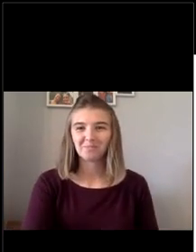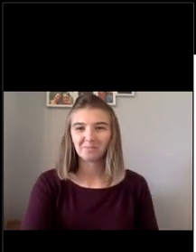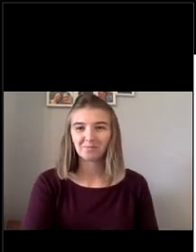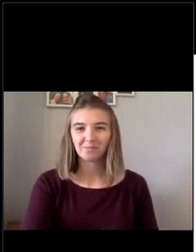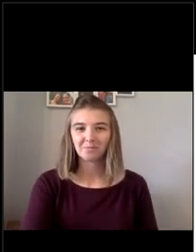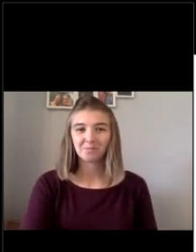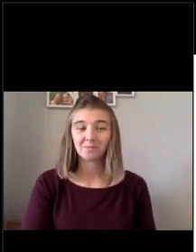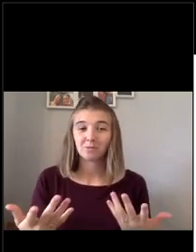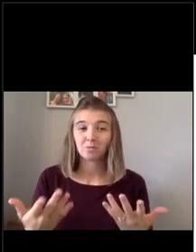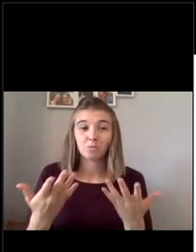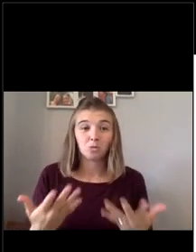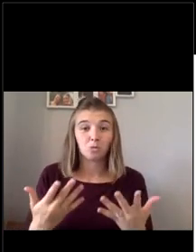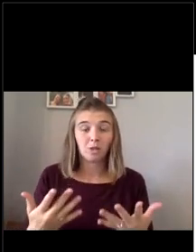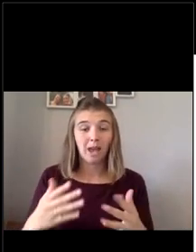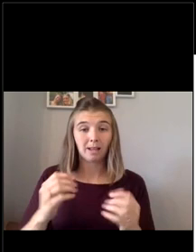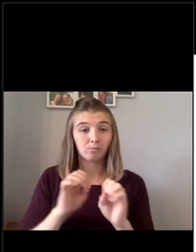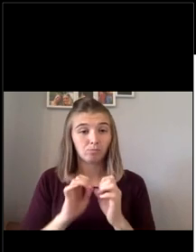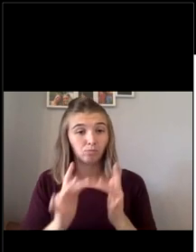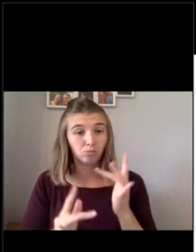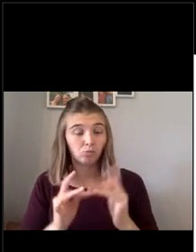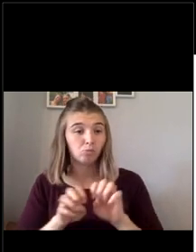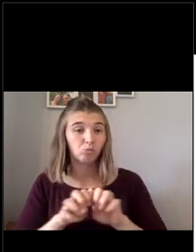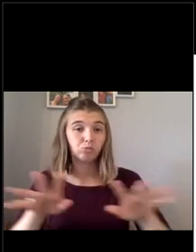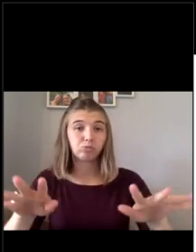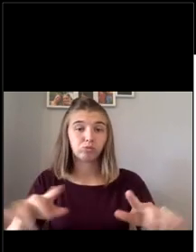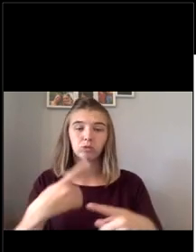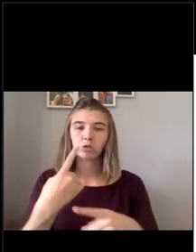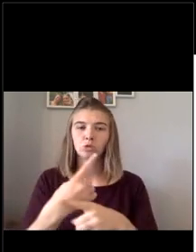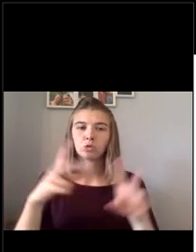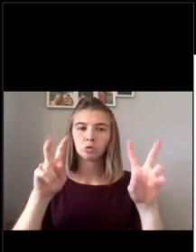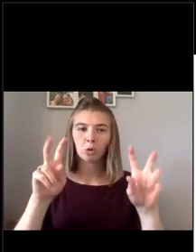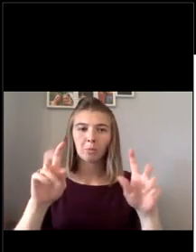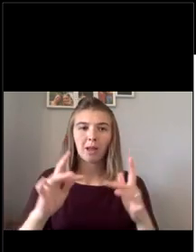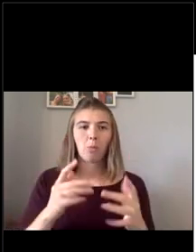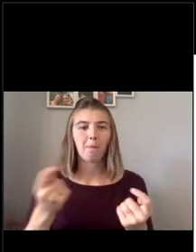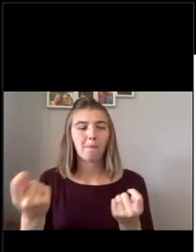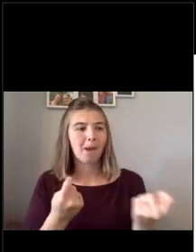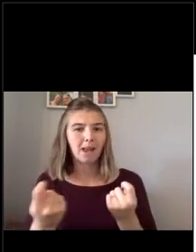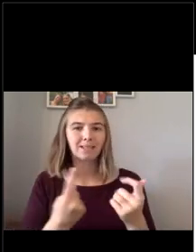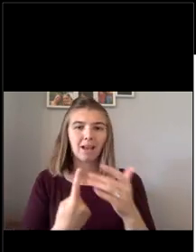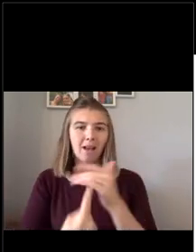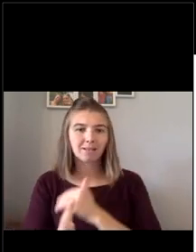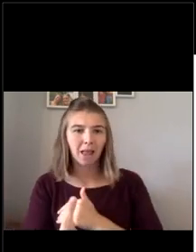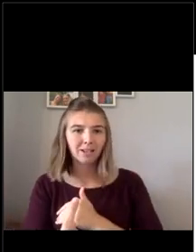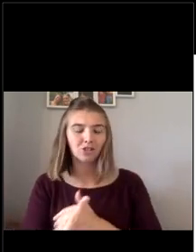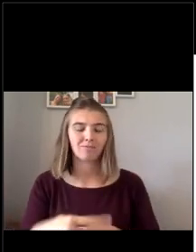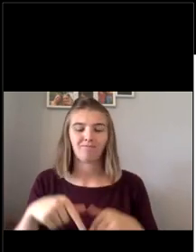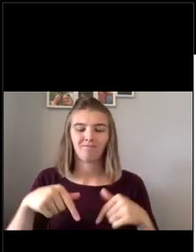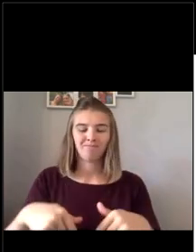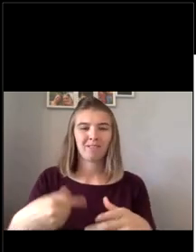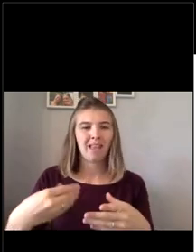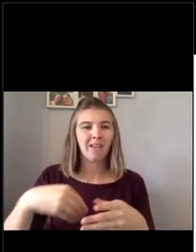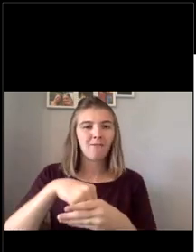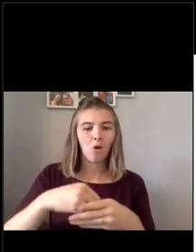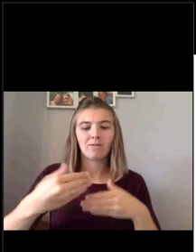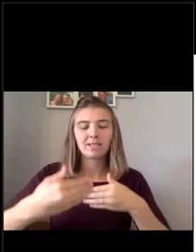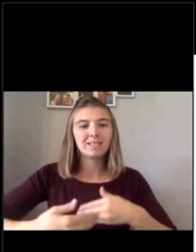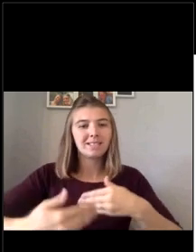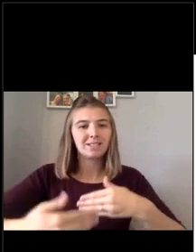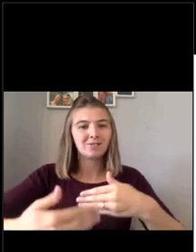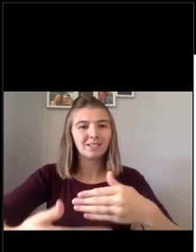managing isolation, and it's part of our Building a Better Chemistry Culture series, which is something that Chemistry World has